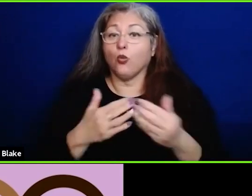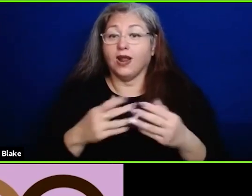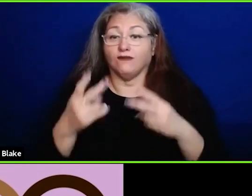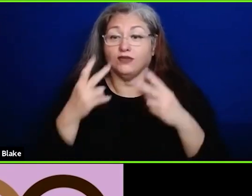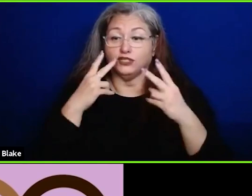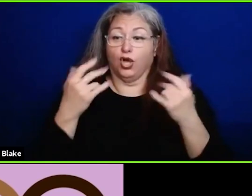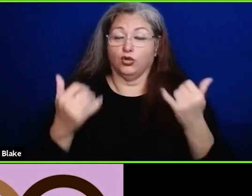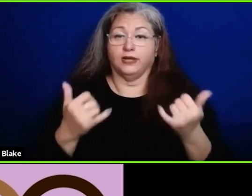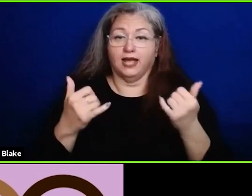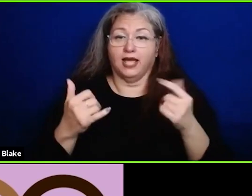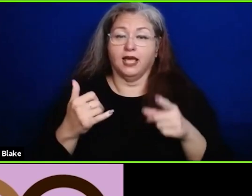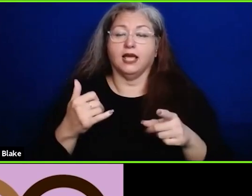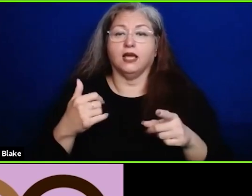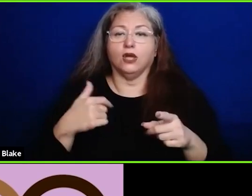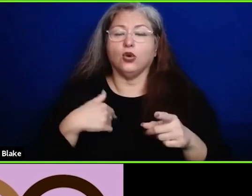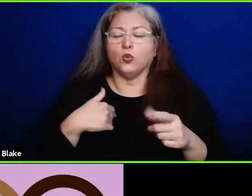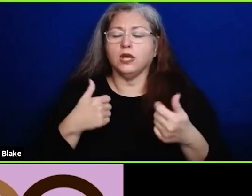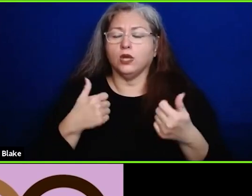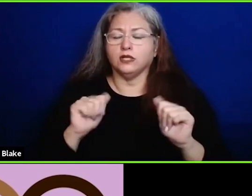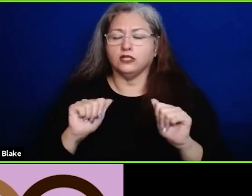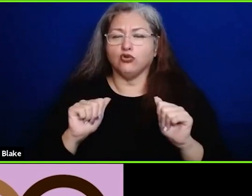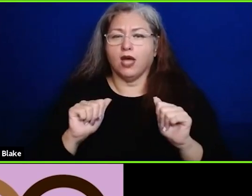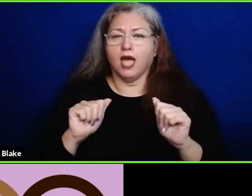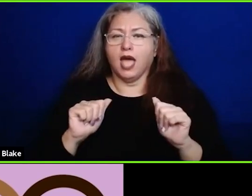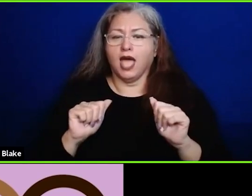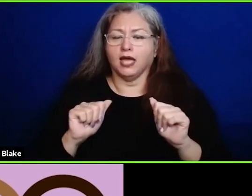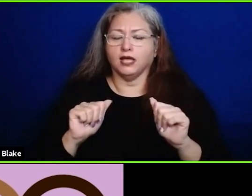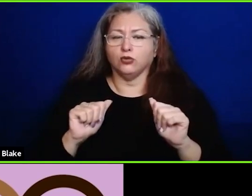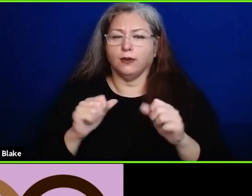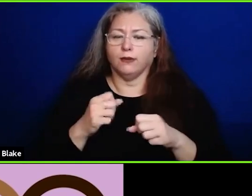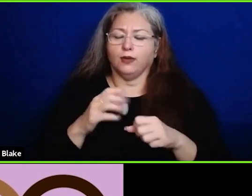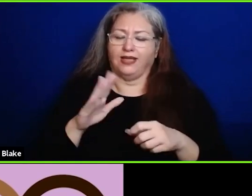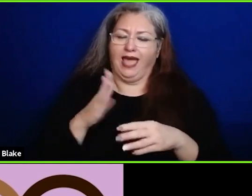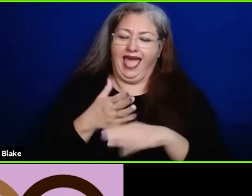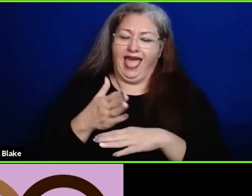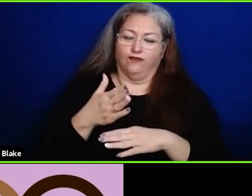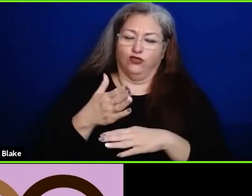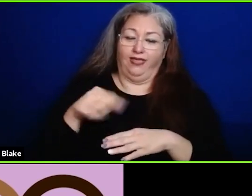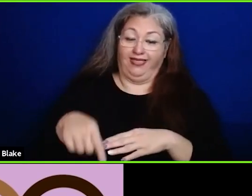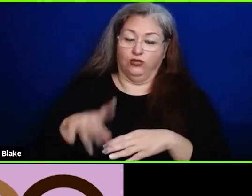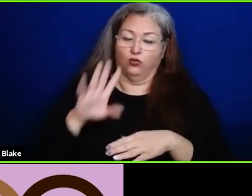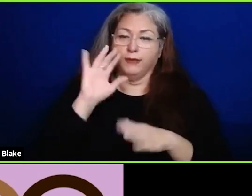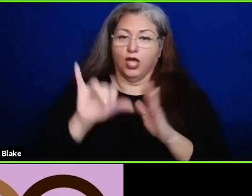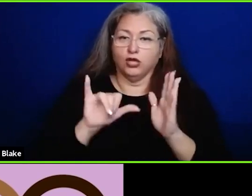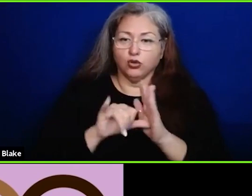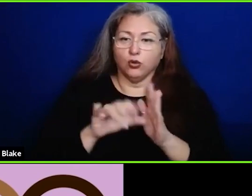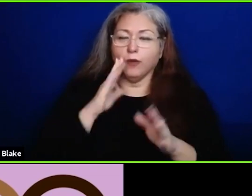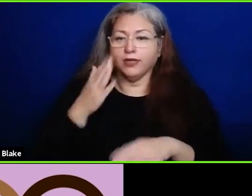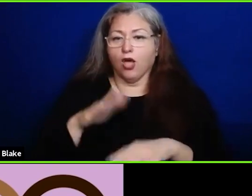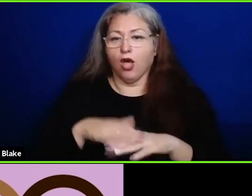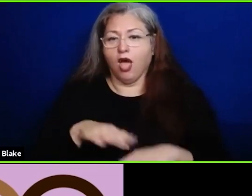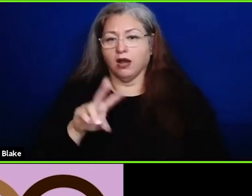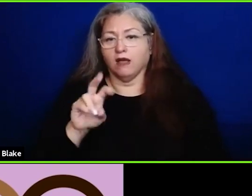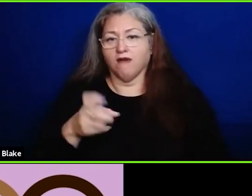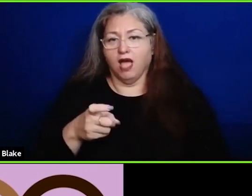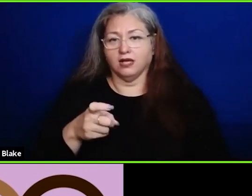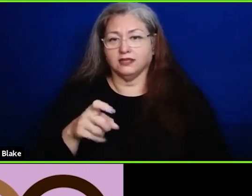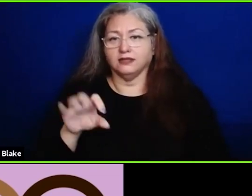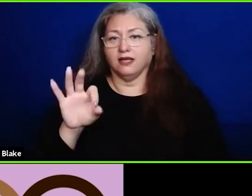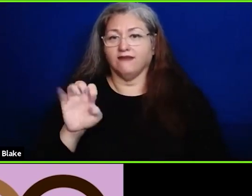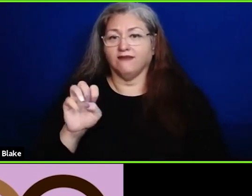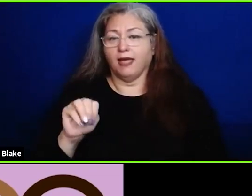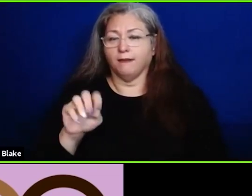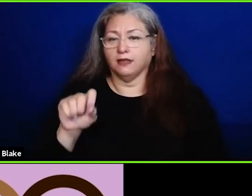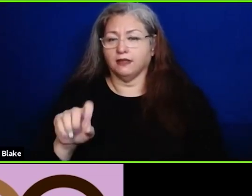today, we'll try to make it, it will be up on YouTube after this. It will be on voxfem.org, so that's